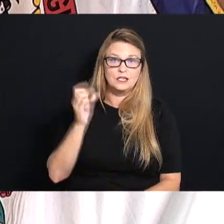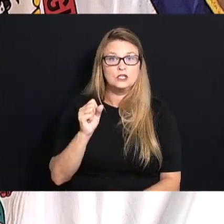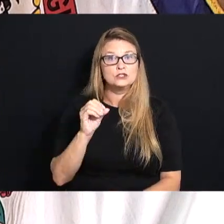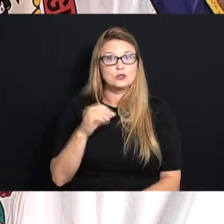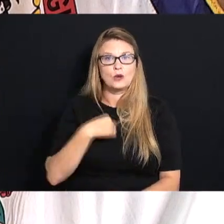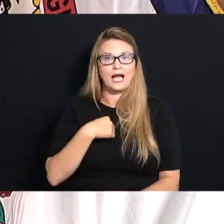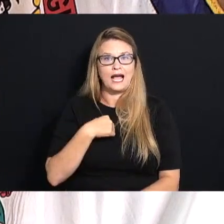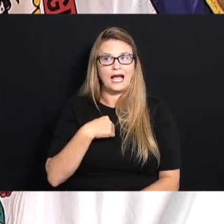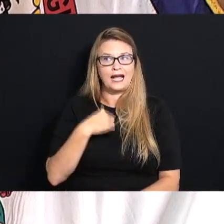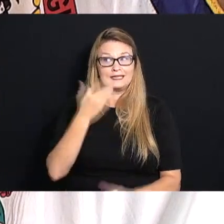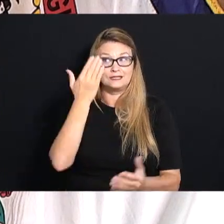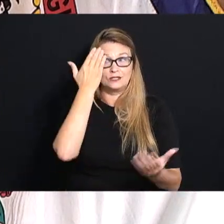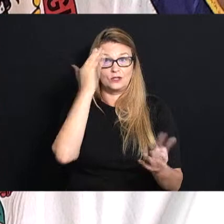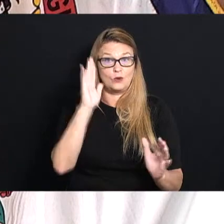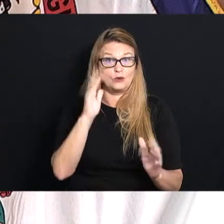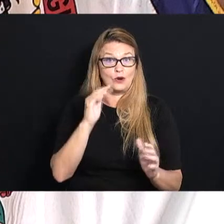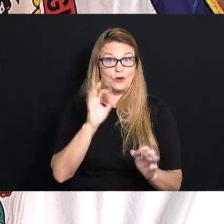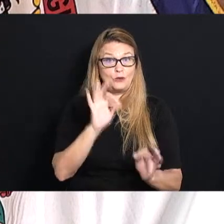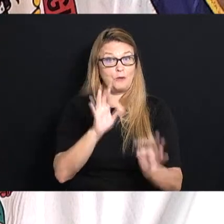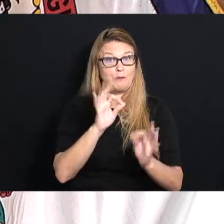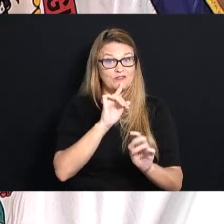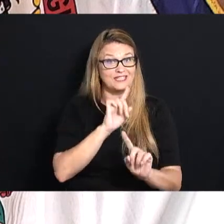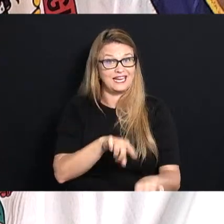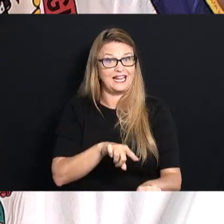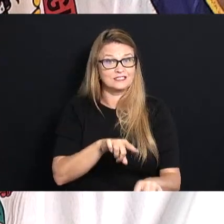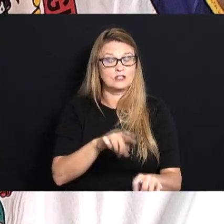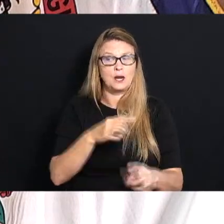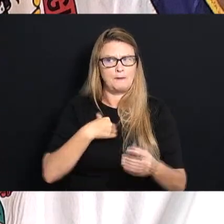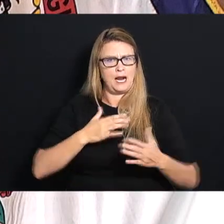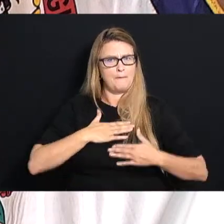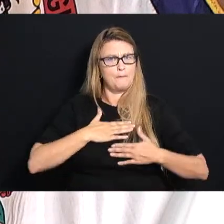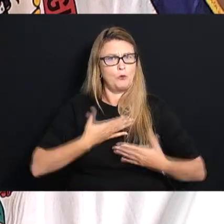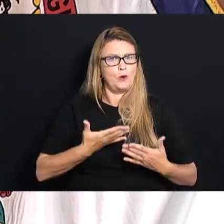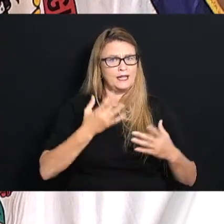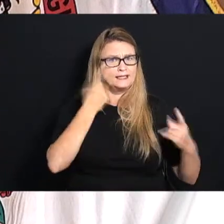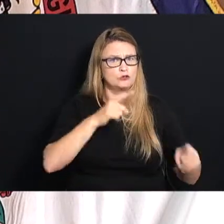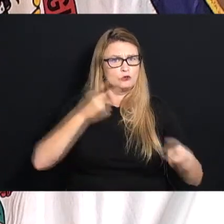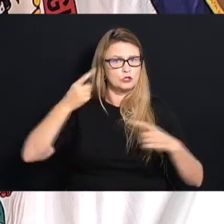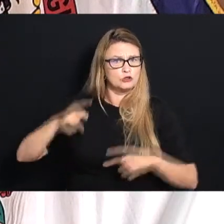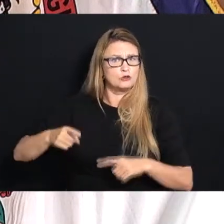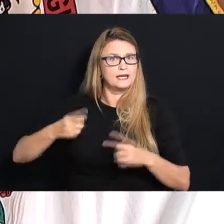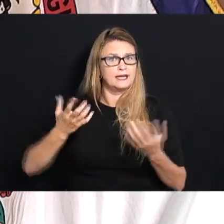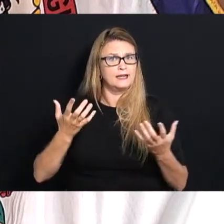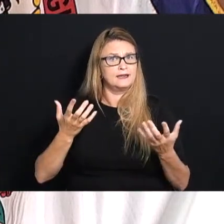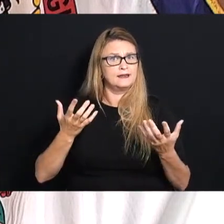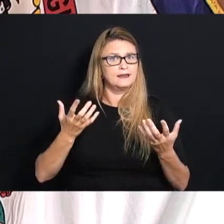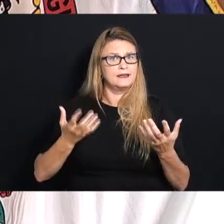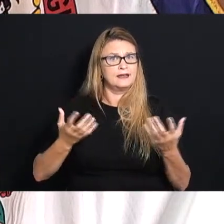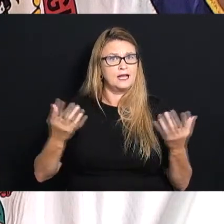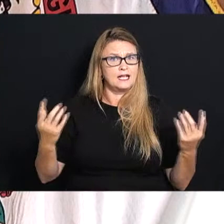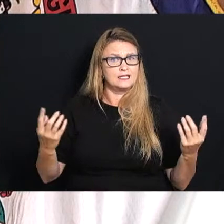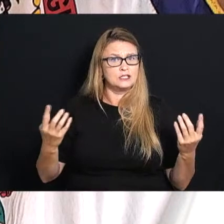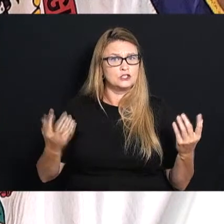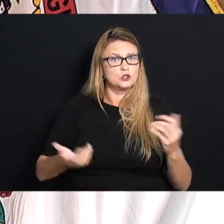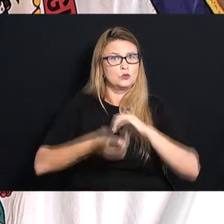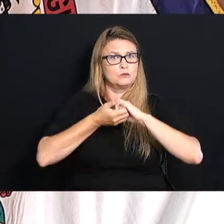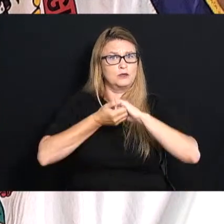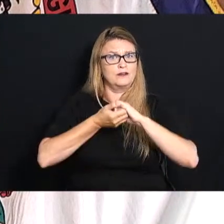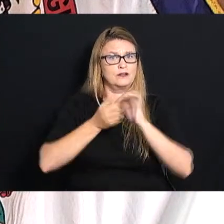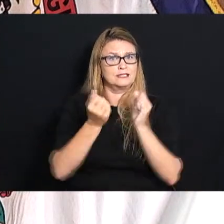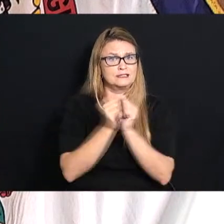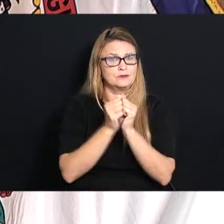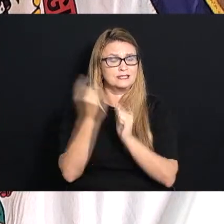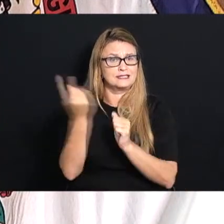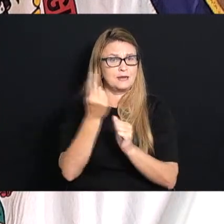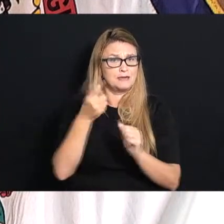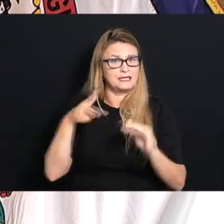sure don't have the perfect answers. I'm surely willing to compromise and do whatever we need to do to try to get absolutely tax breaks to the people of